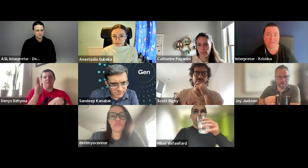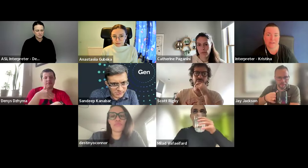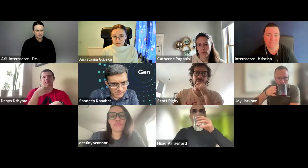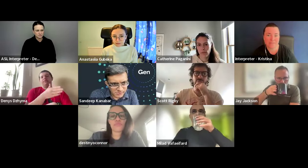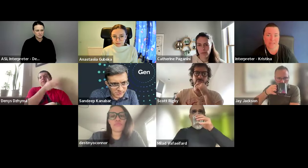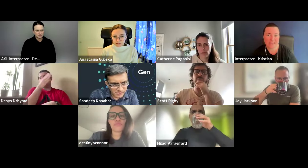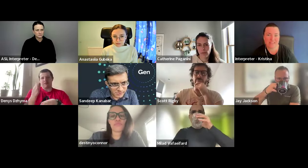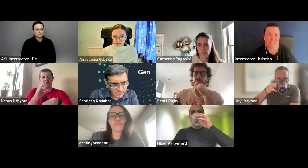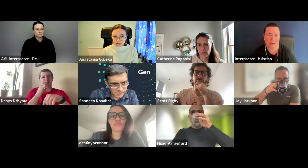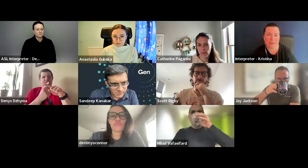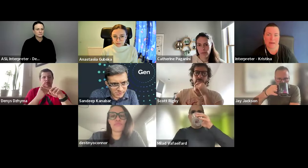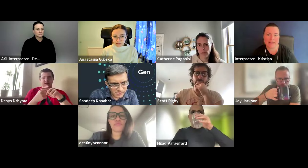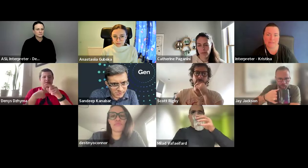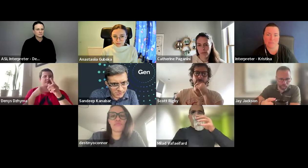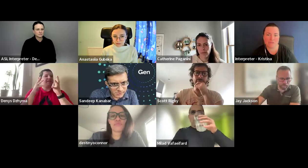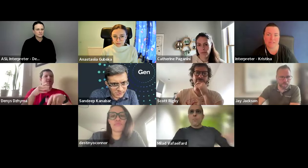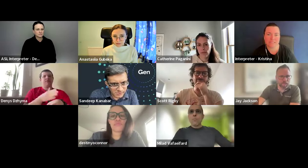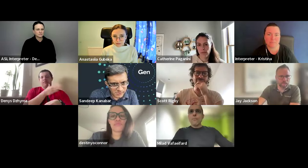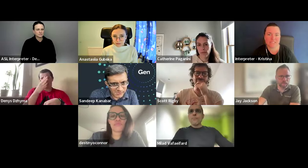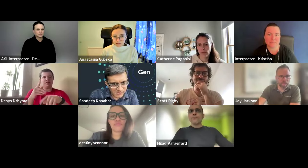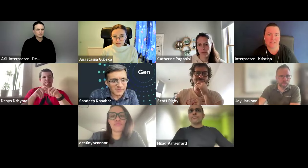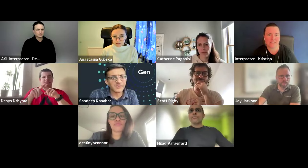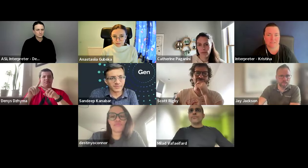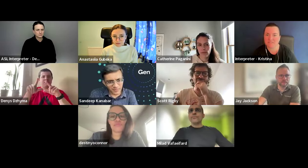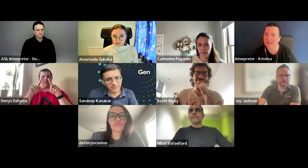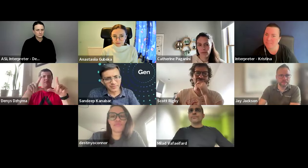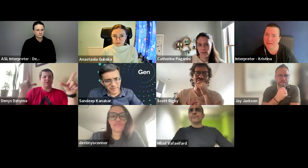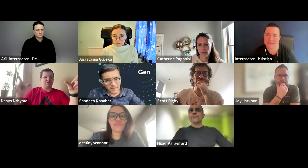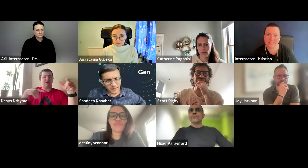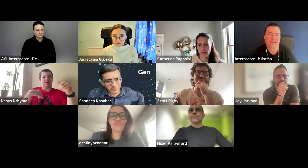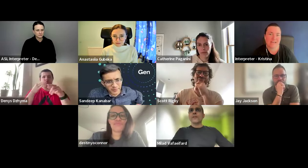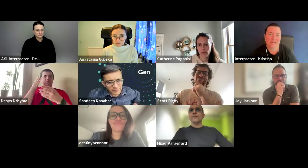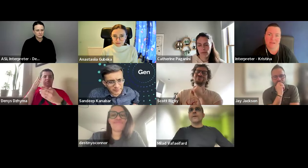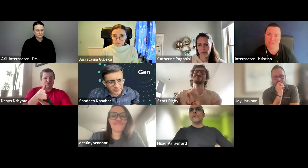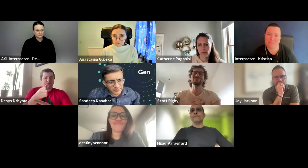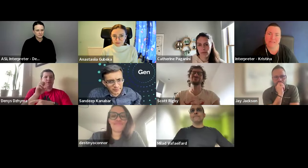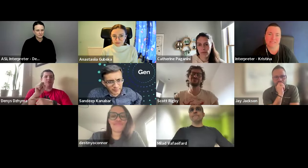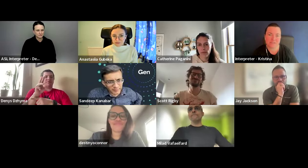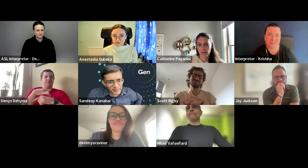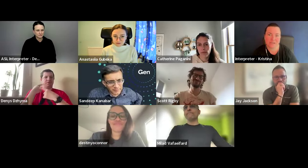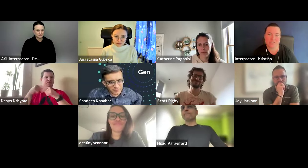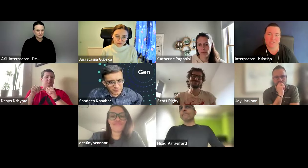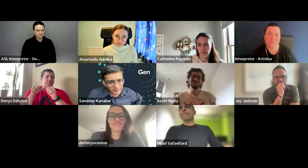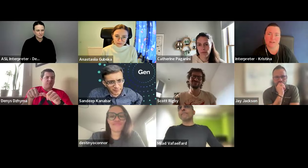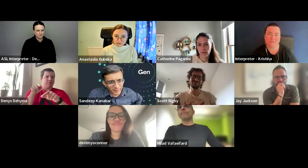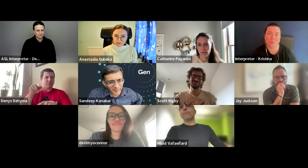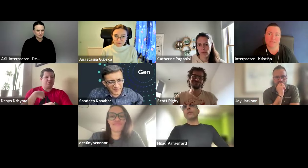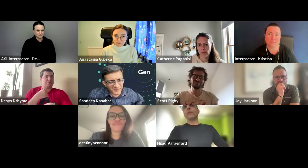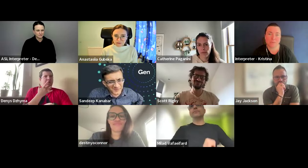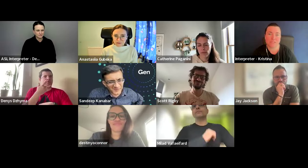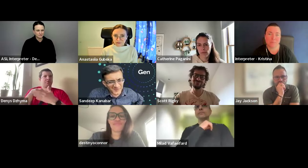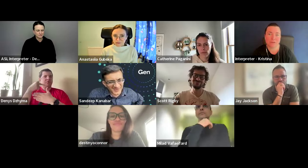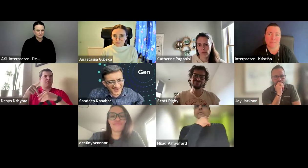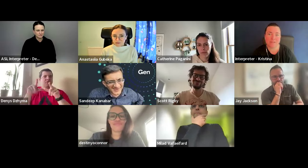learned Java. And left that behind, moved on to C++, left that behind. I've learned many different languages, but I've